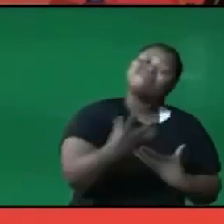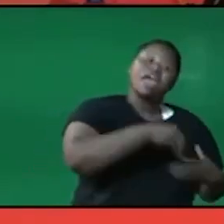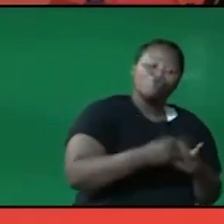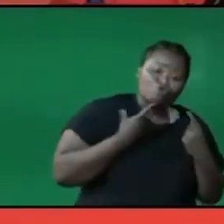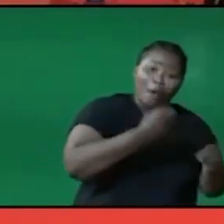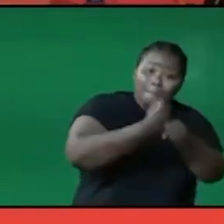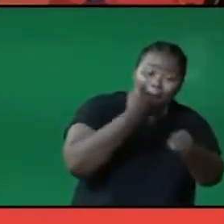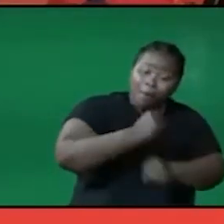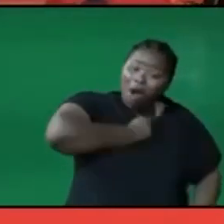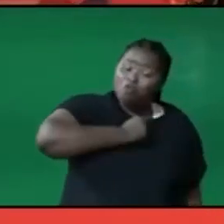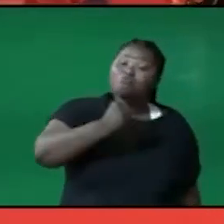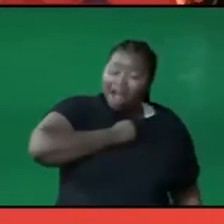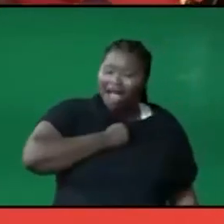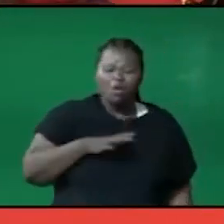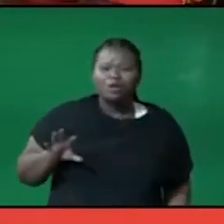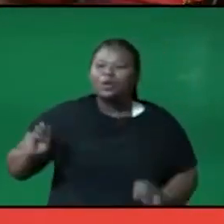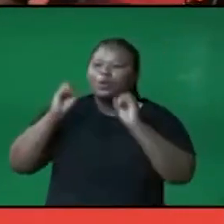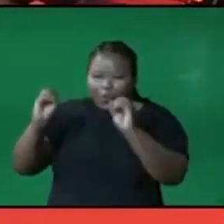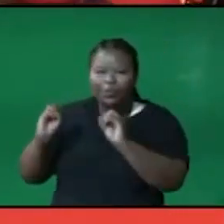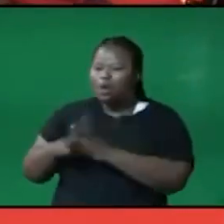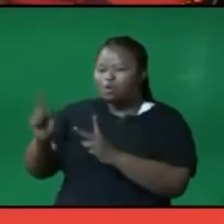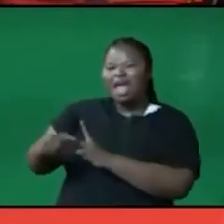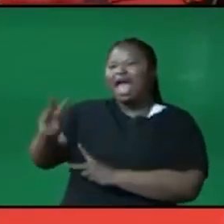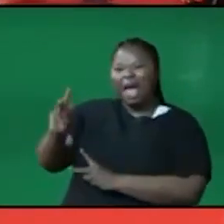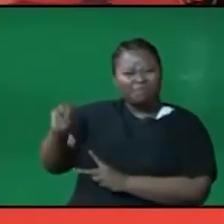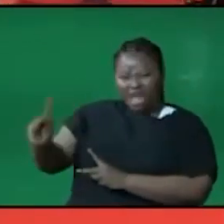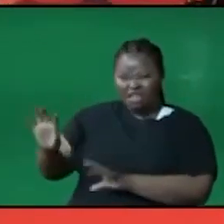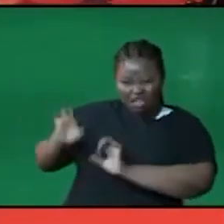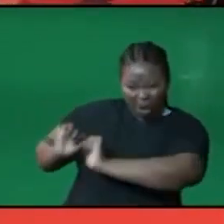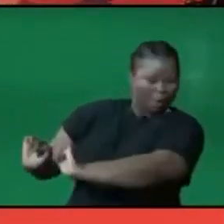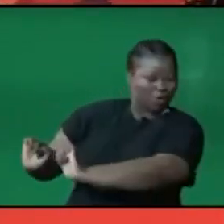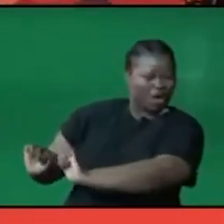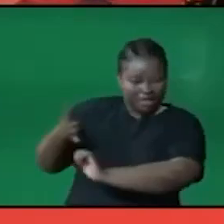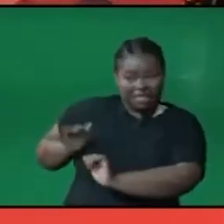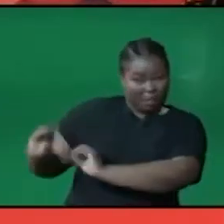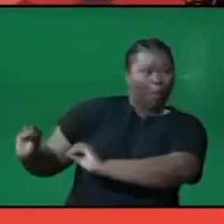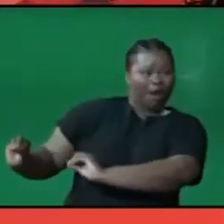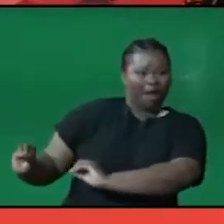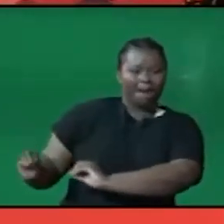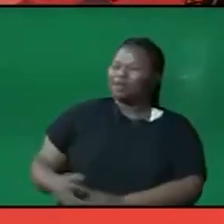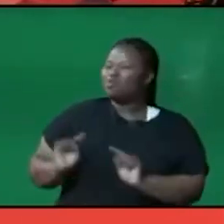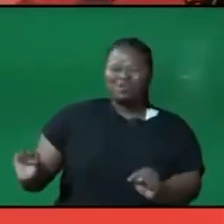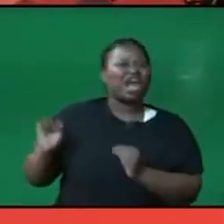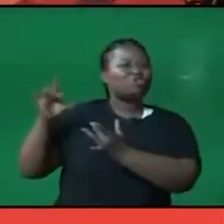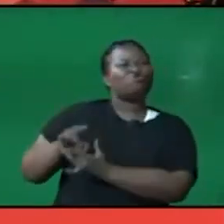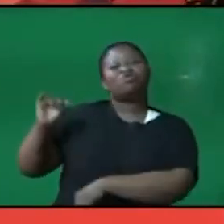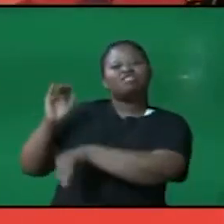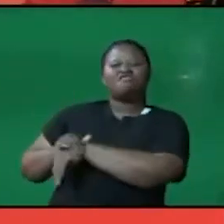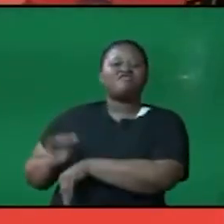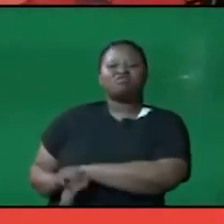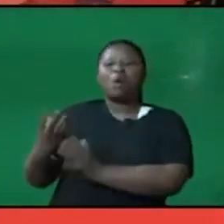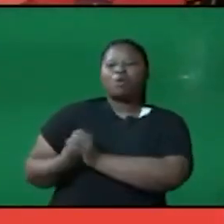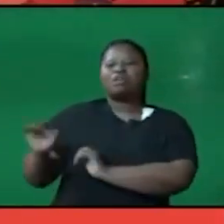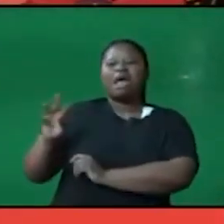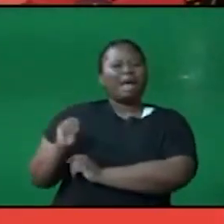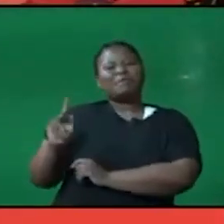thing. We want nothing to do with Mkondo. It's their own. If they want them, it's them. We can't choose friends for them. If they,